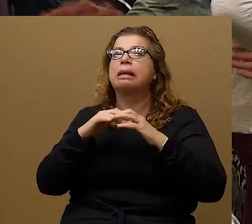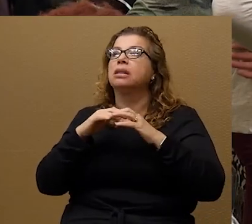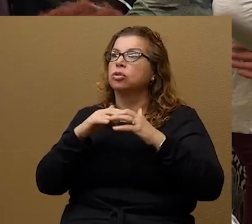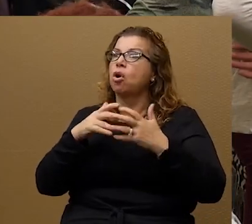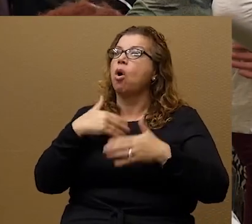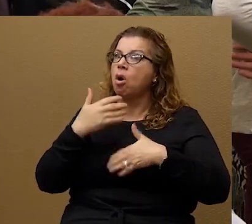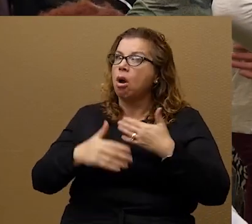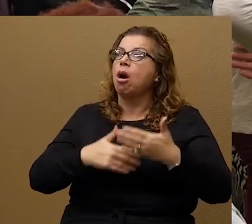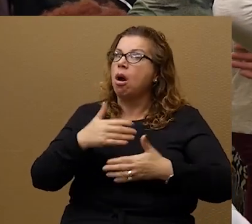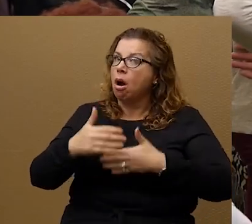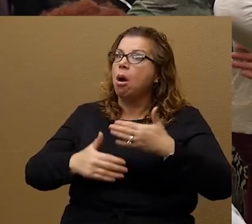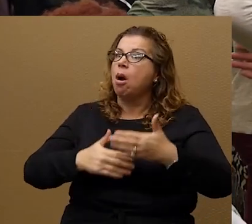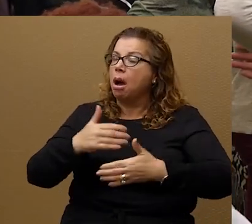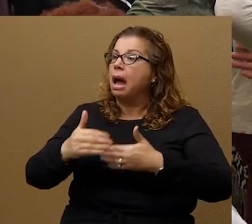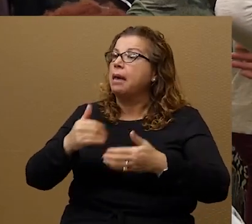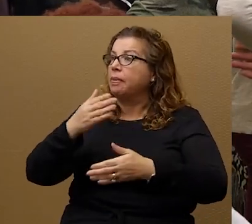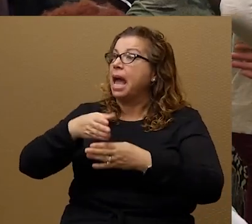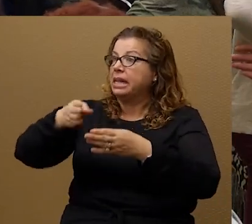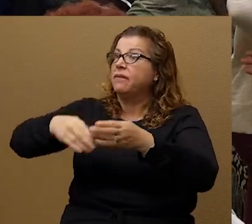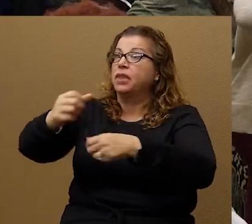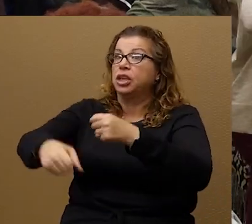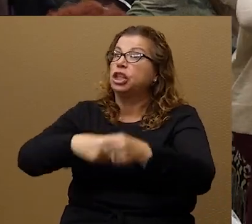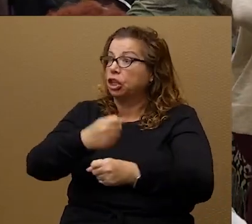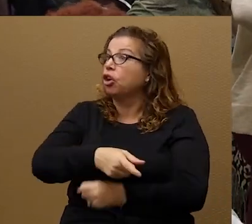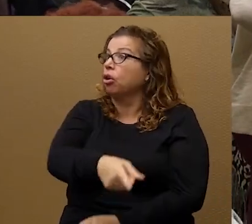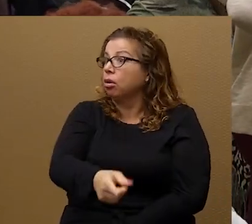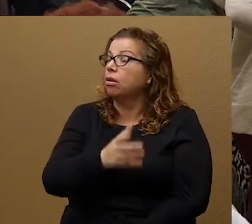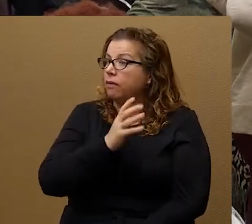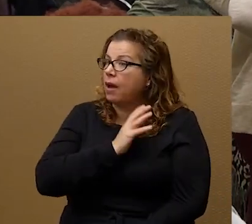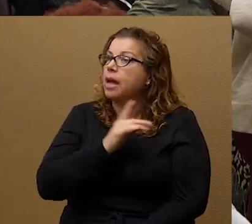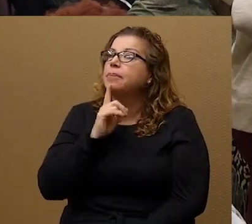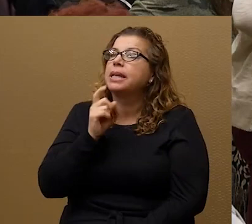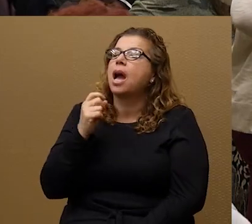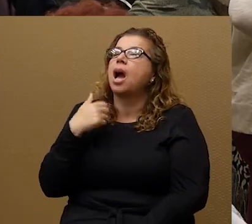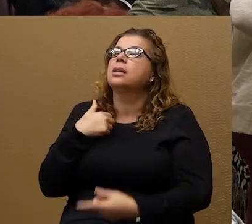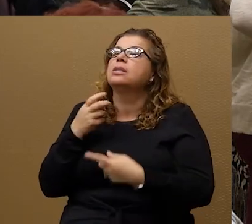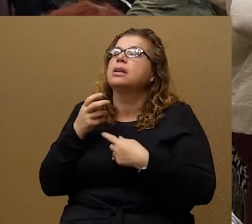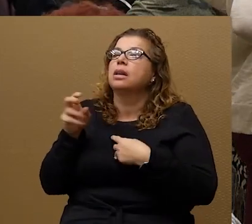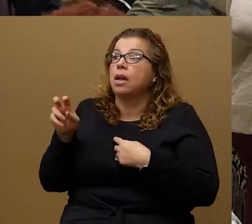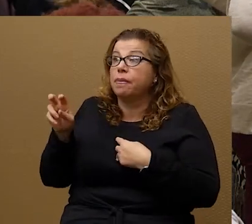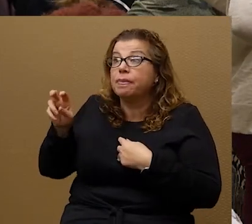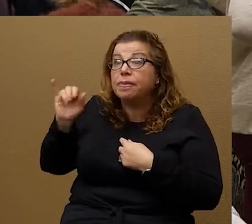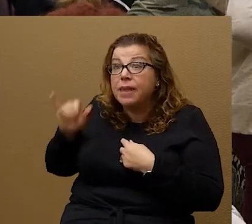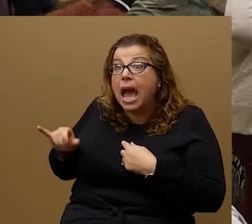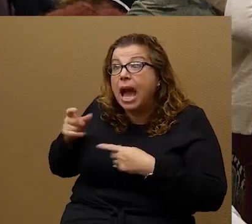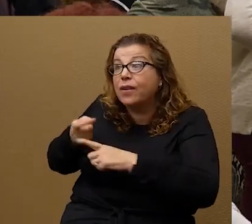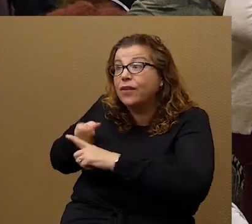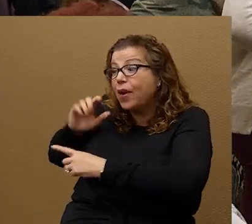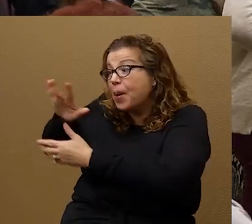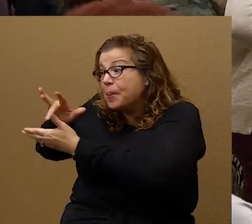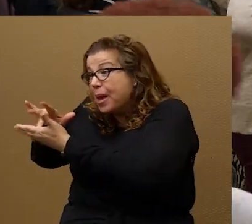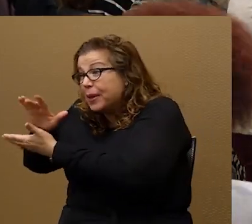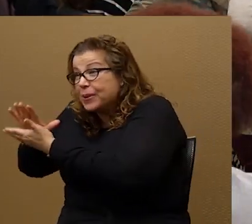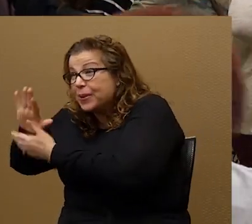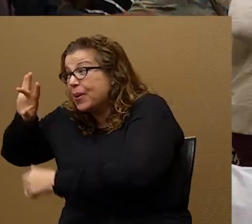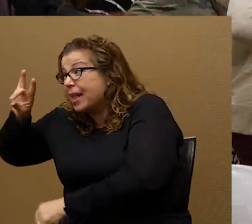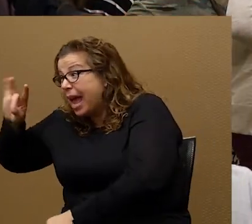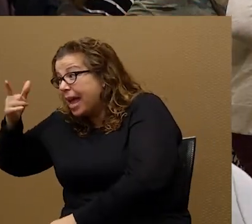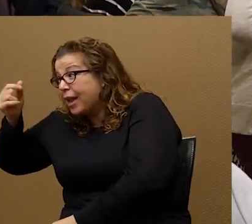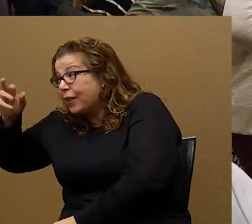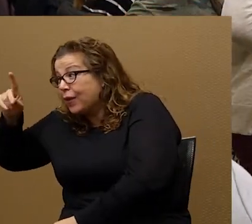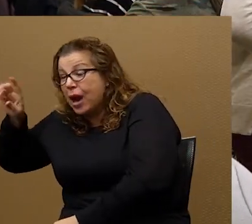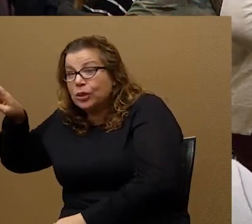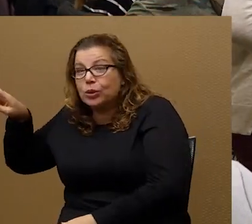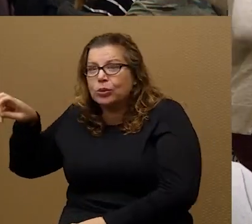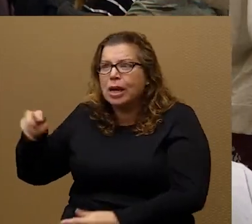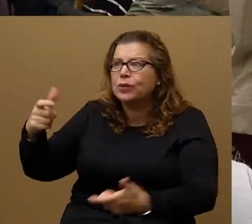year, it worked out really well because of the transition just from 8th grade to a huge